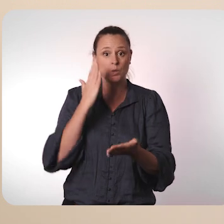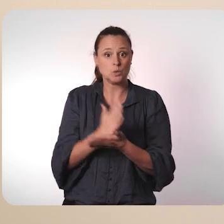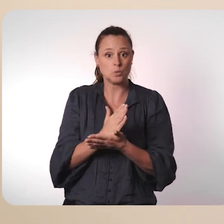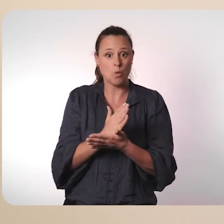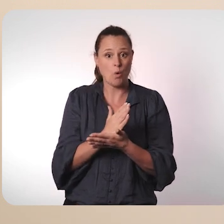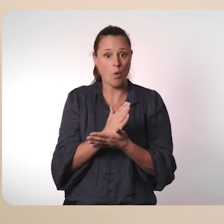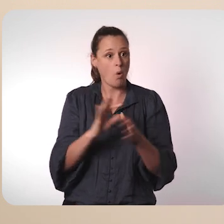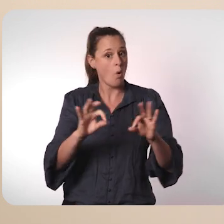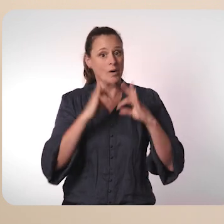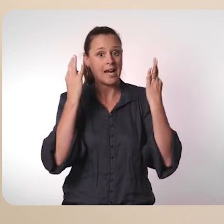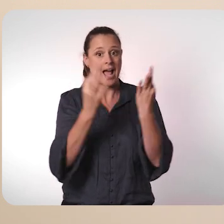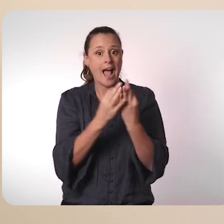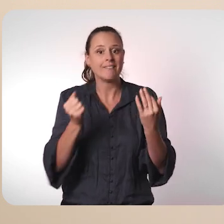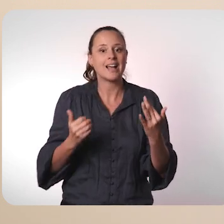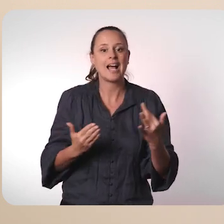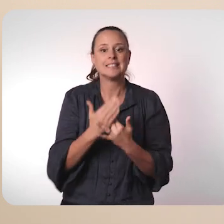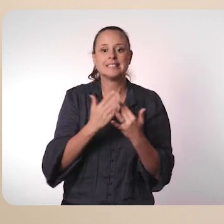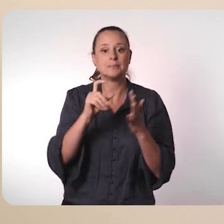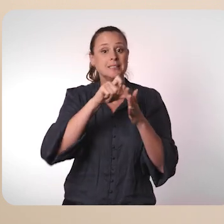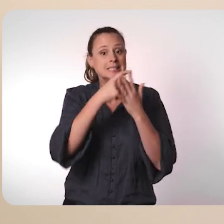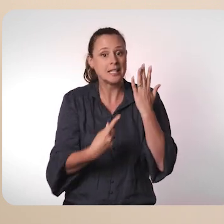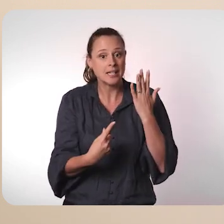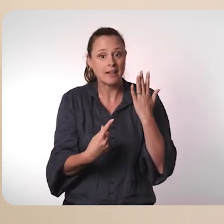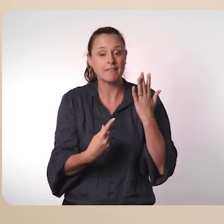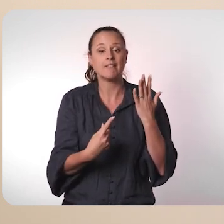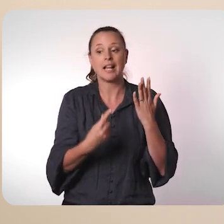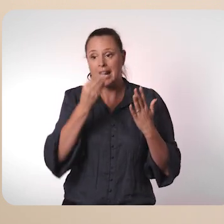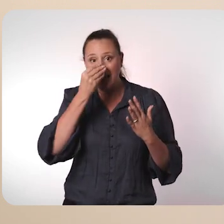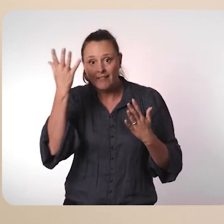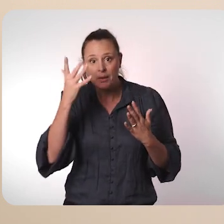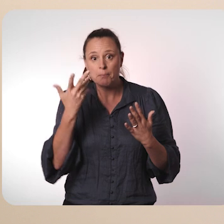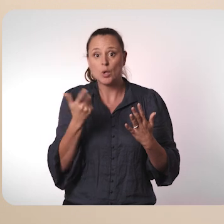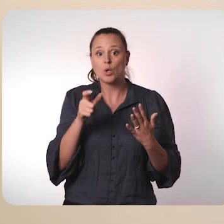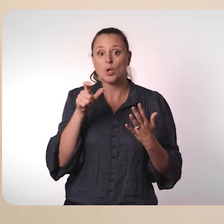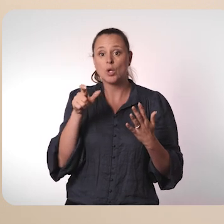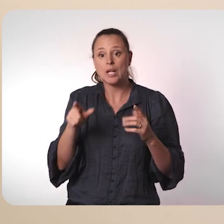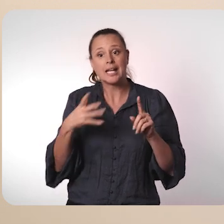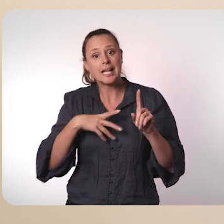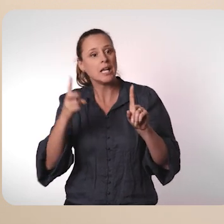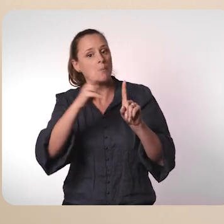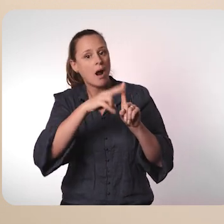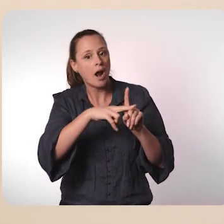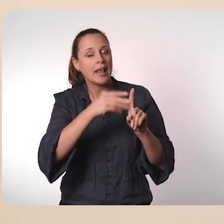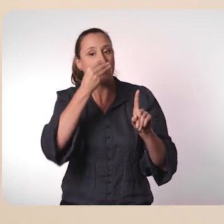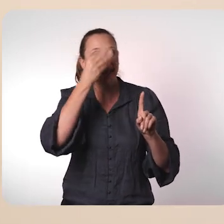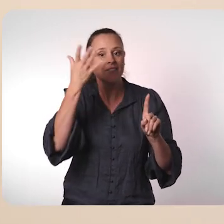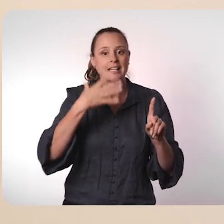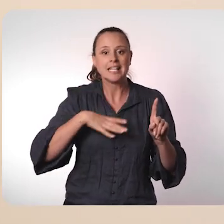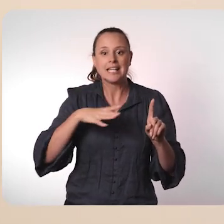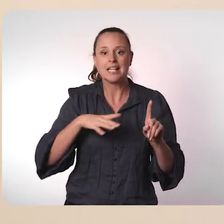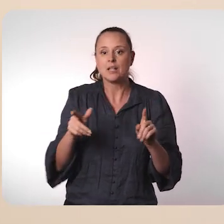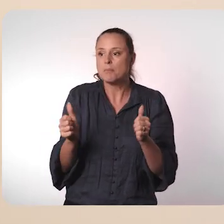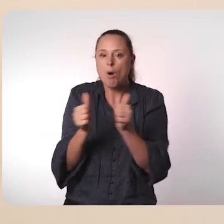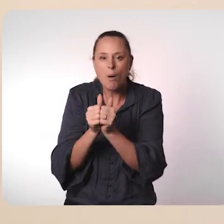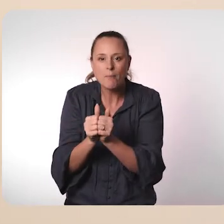or don't have to use, say, their annual leave or personal leave for appointments that are related to their disability. Having a